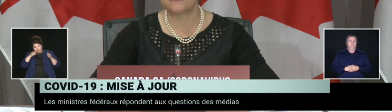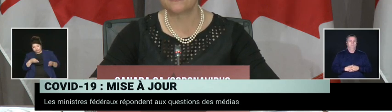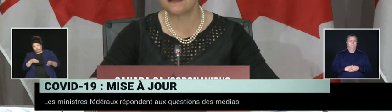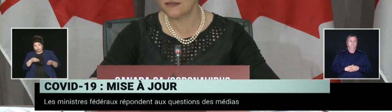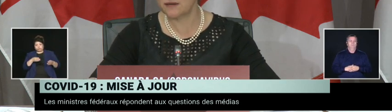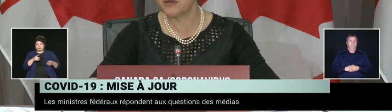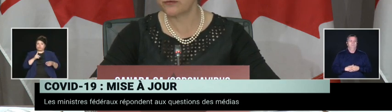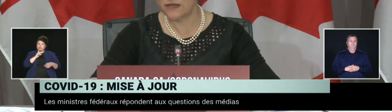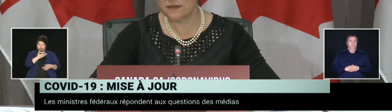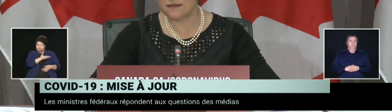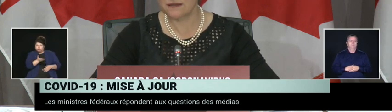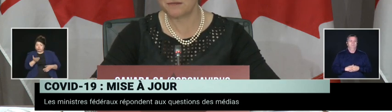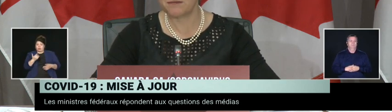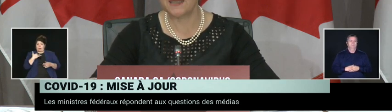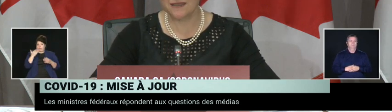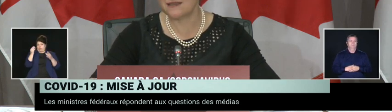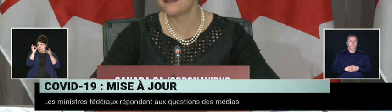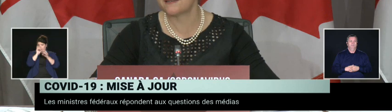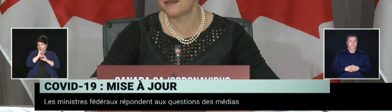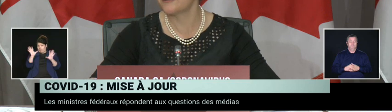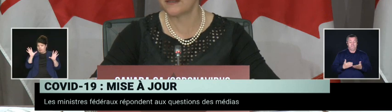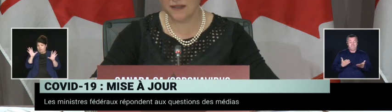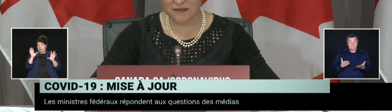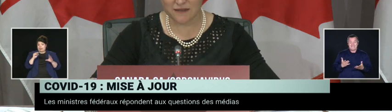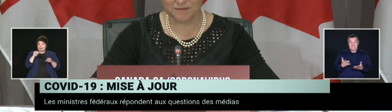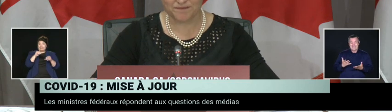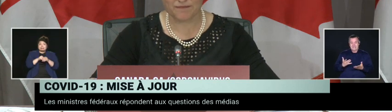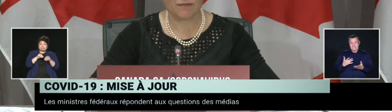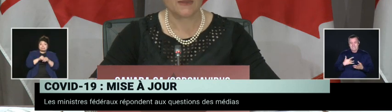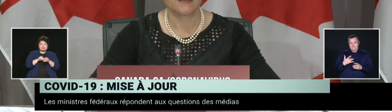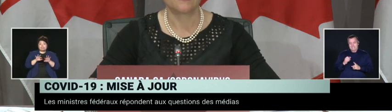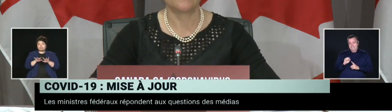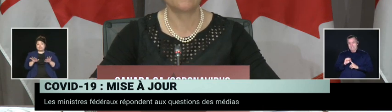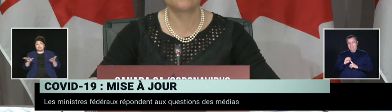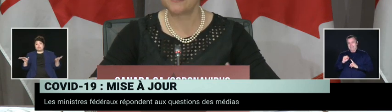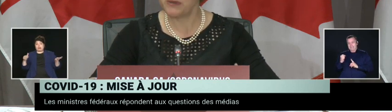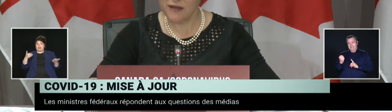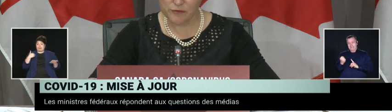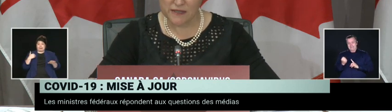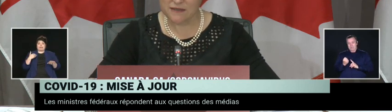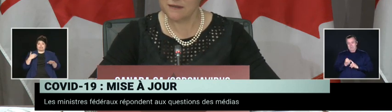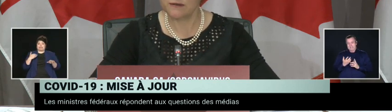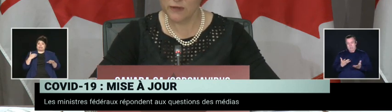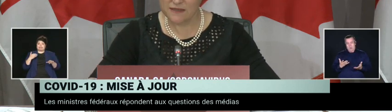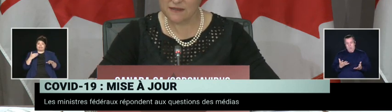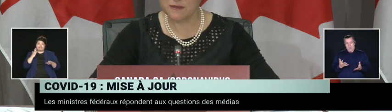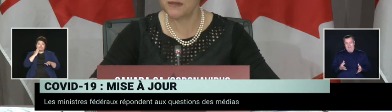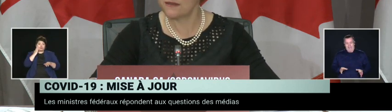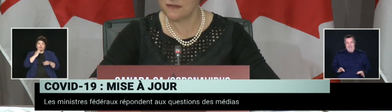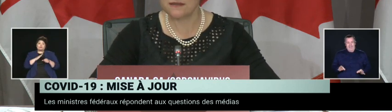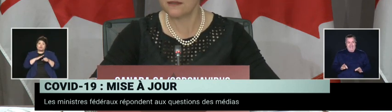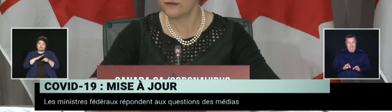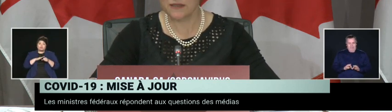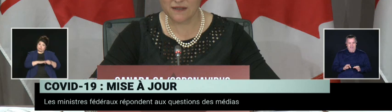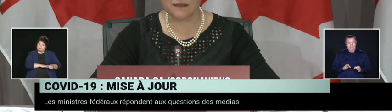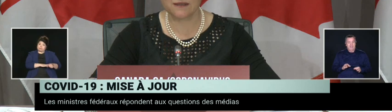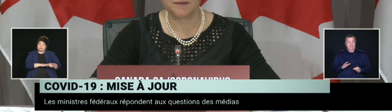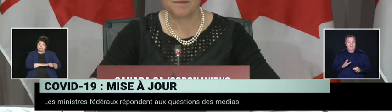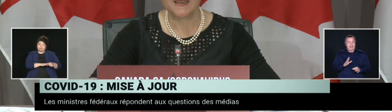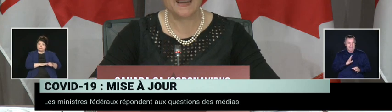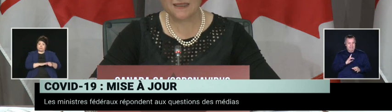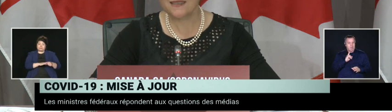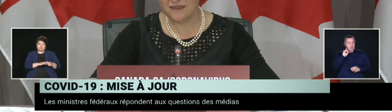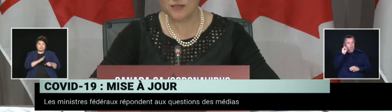that systemic racism exists here in Canada. Anti-Black racism exists here in